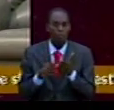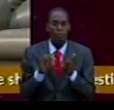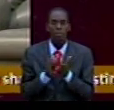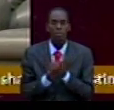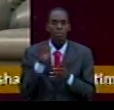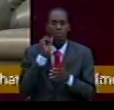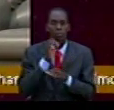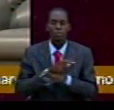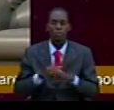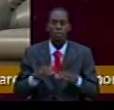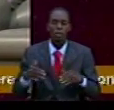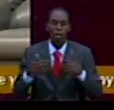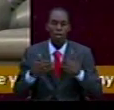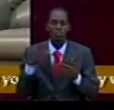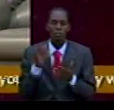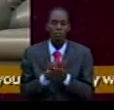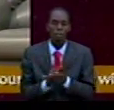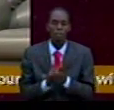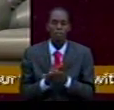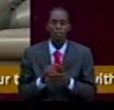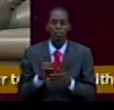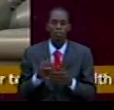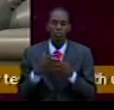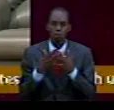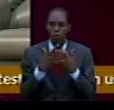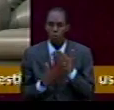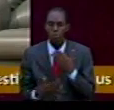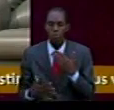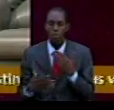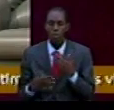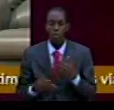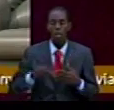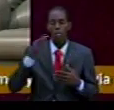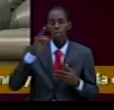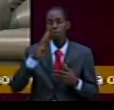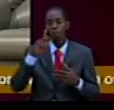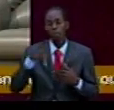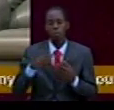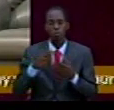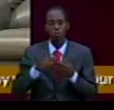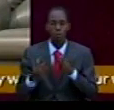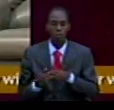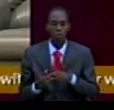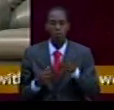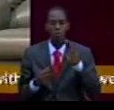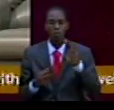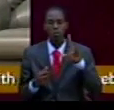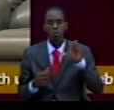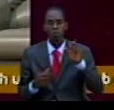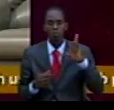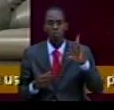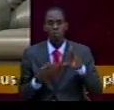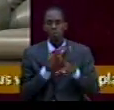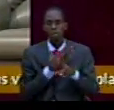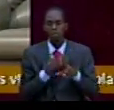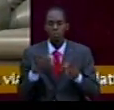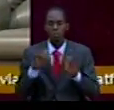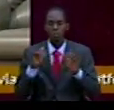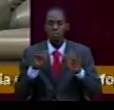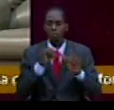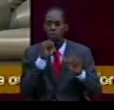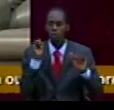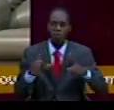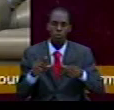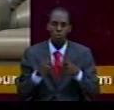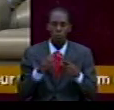that BP problem has gone. Also gone. And sleepless night, I can sleep very